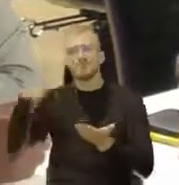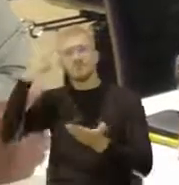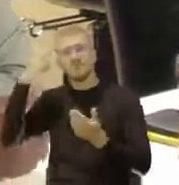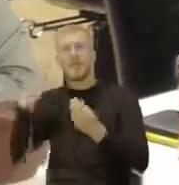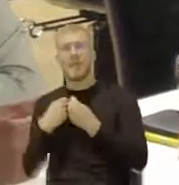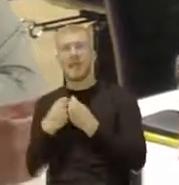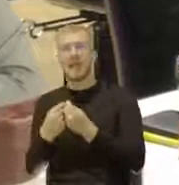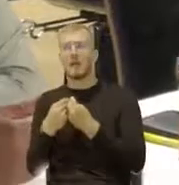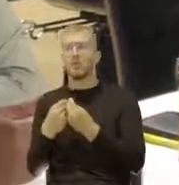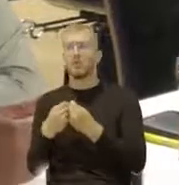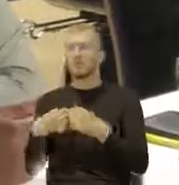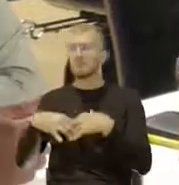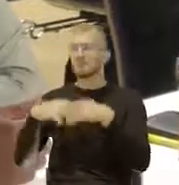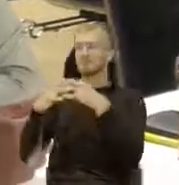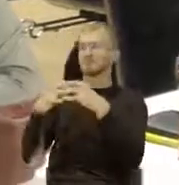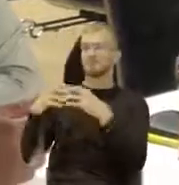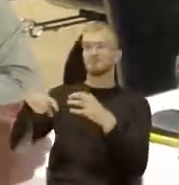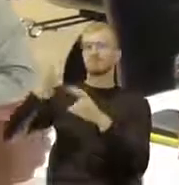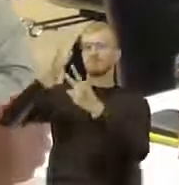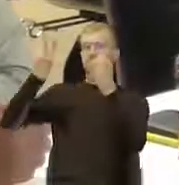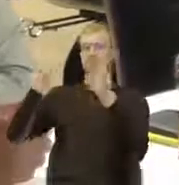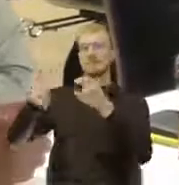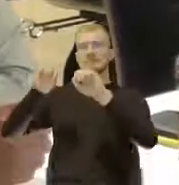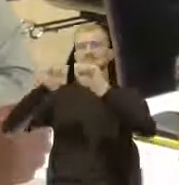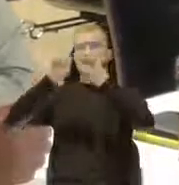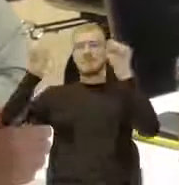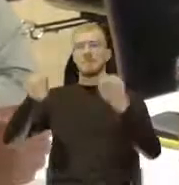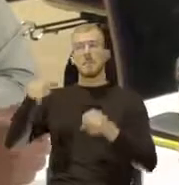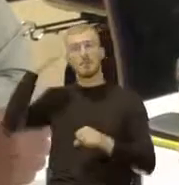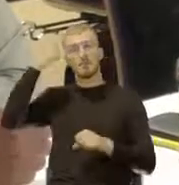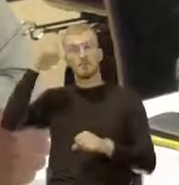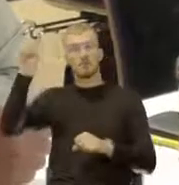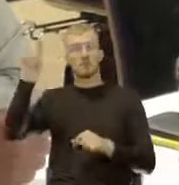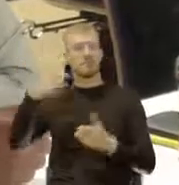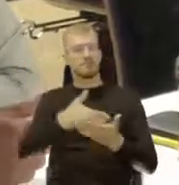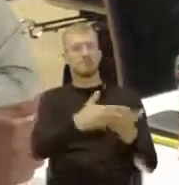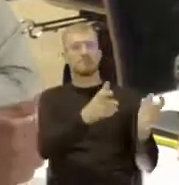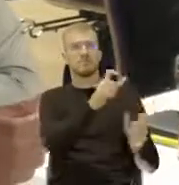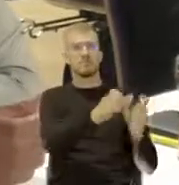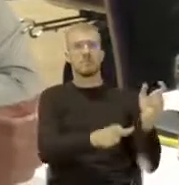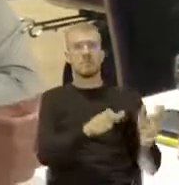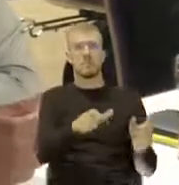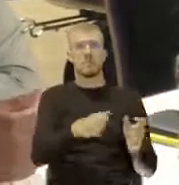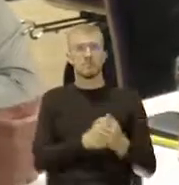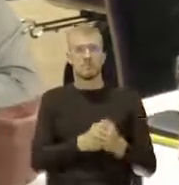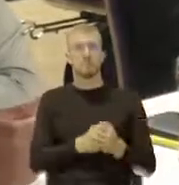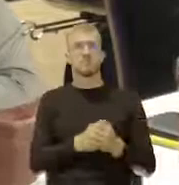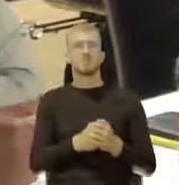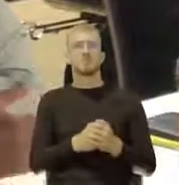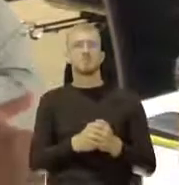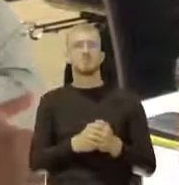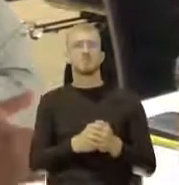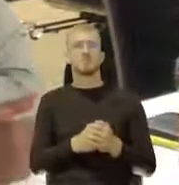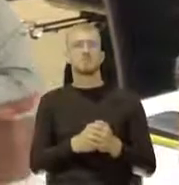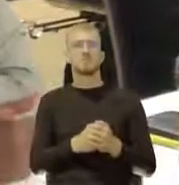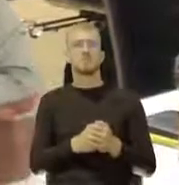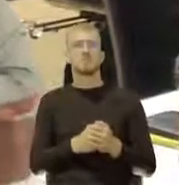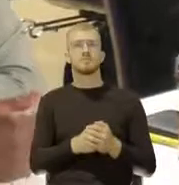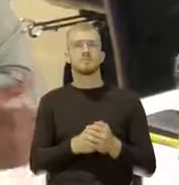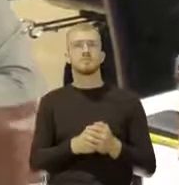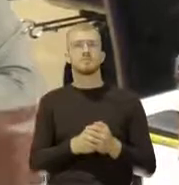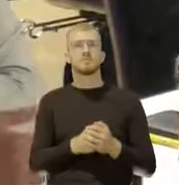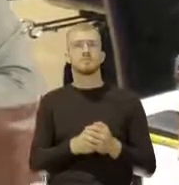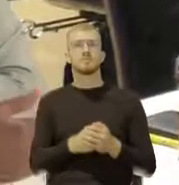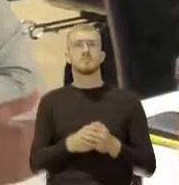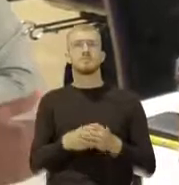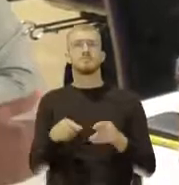to decongest of the many vehicles that ply the city areas during the day and in the night. In doing